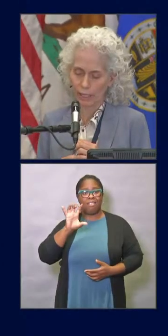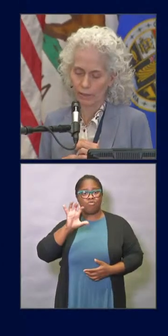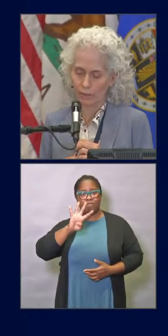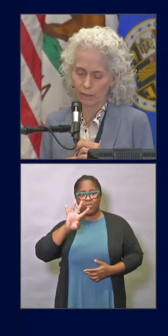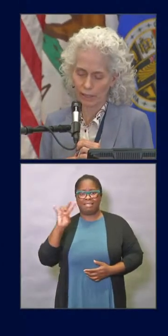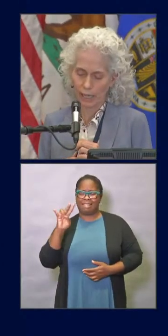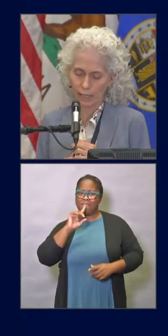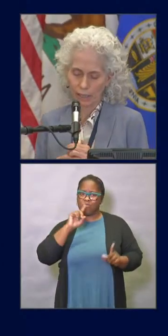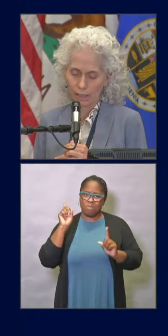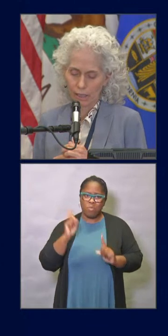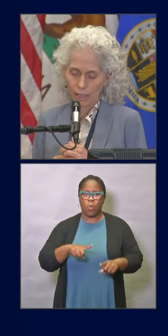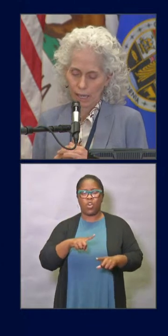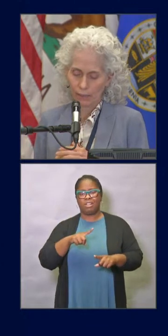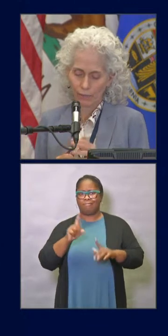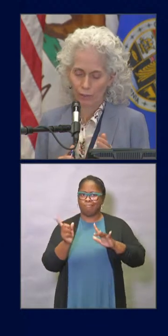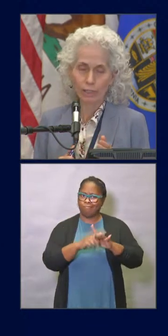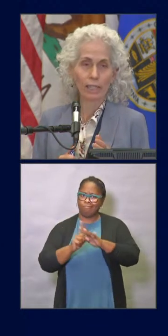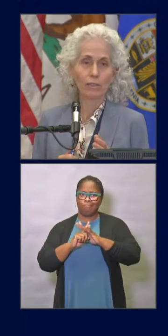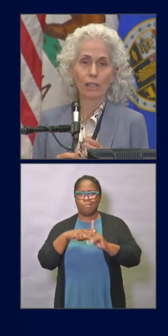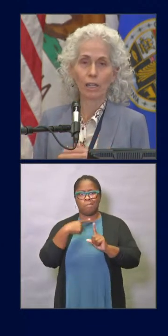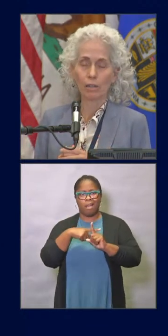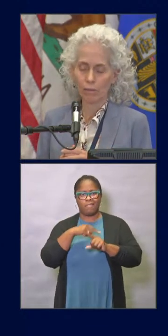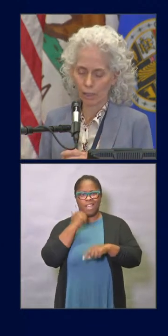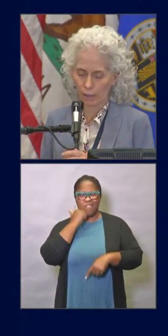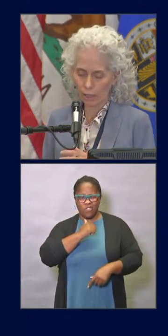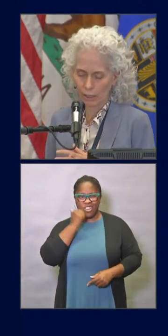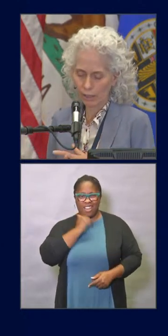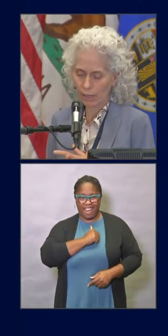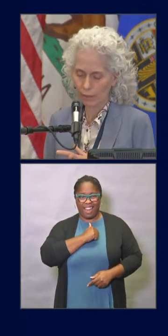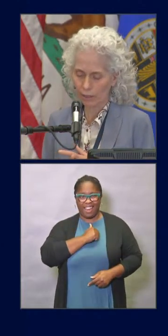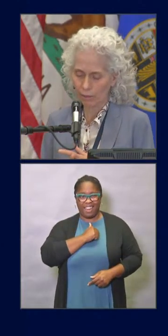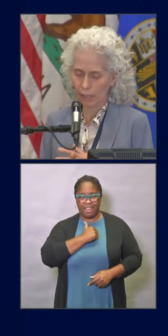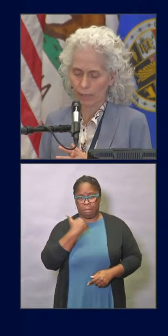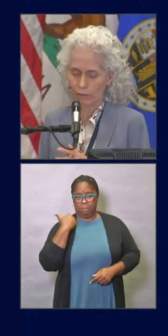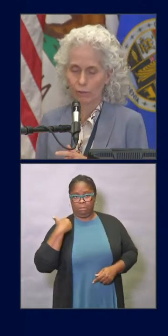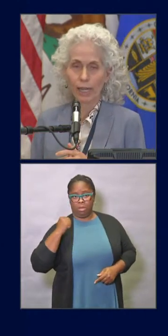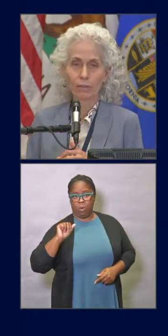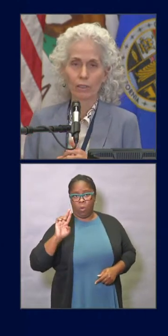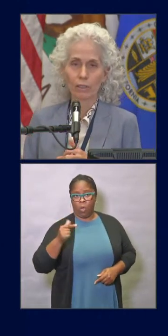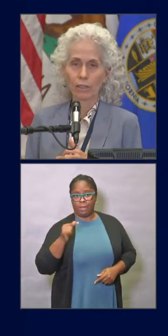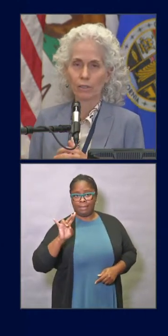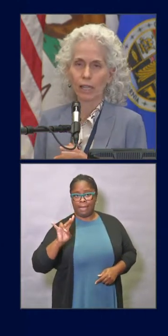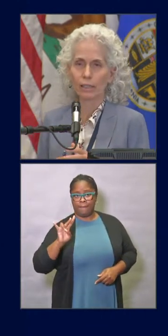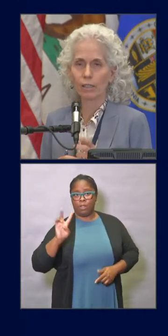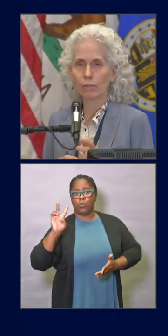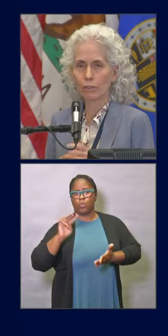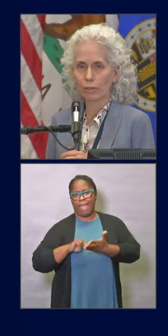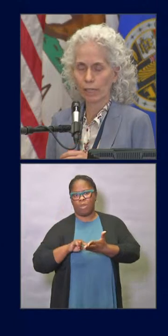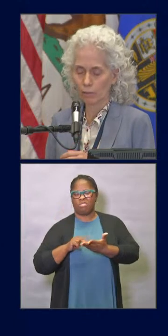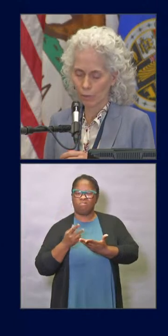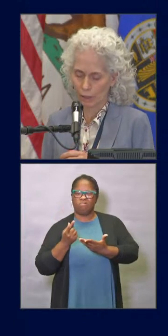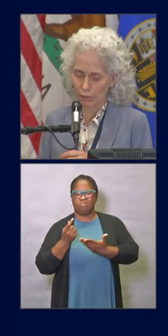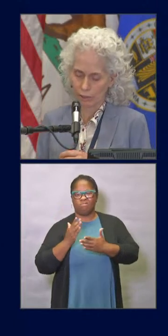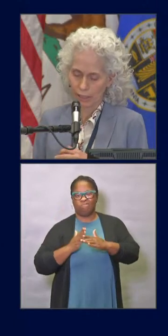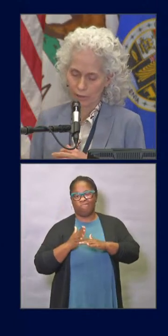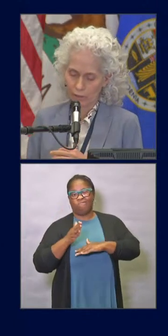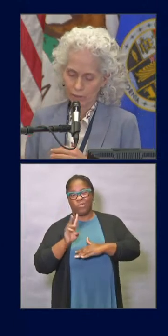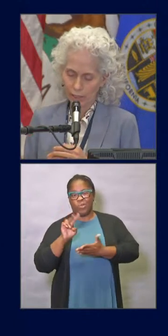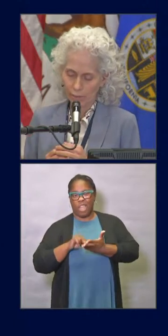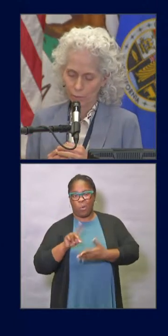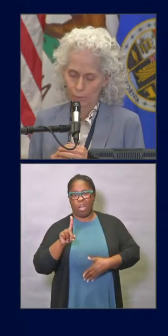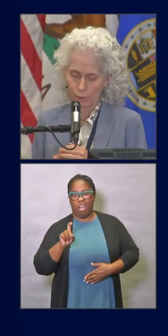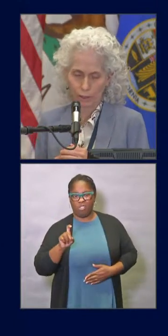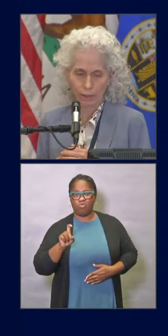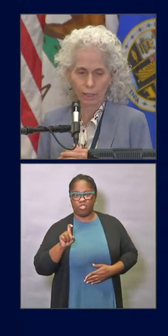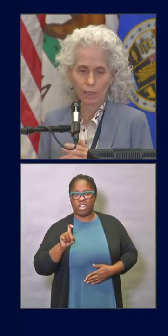207 reported cases a day. And a few days ago, on August 7th, we had slightly over 2,100